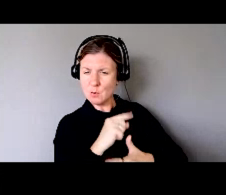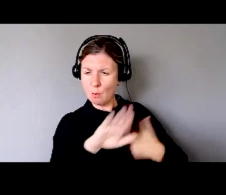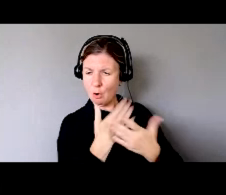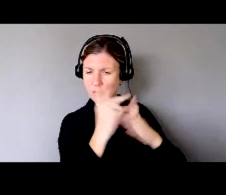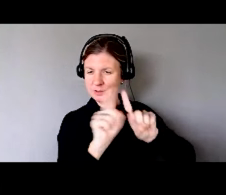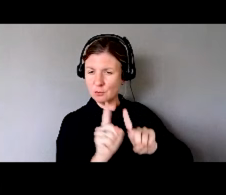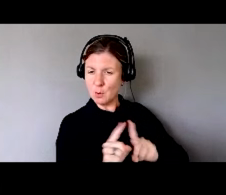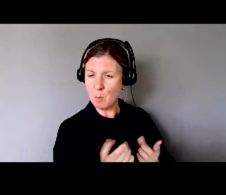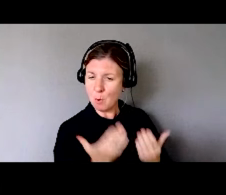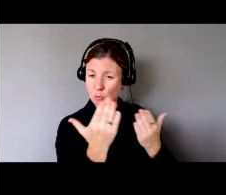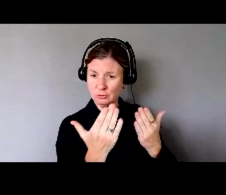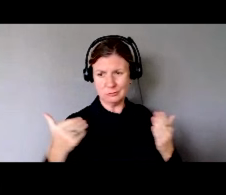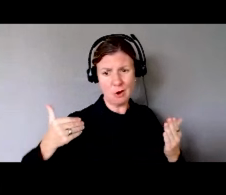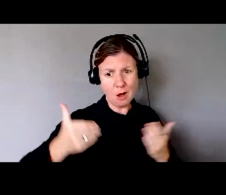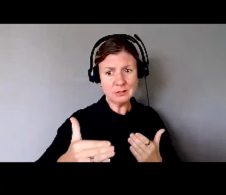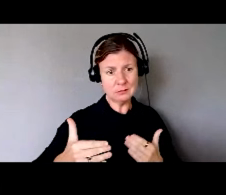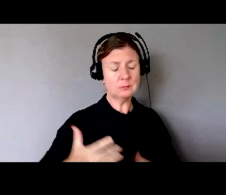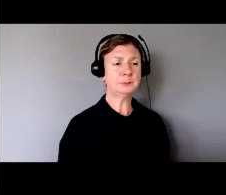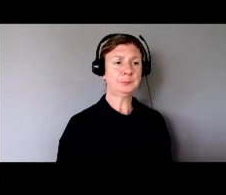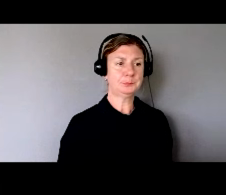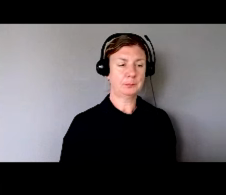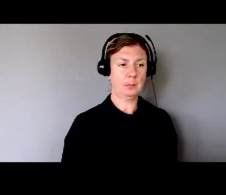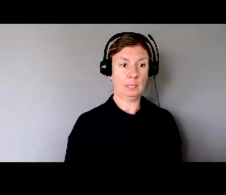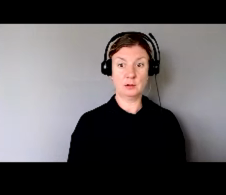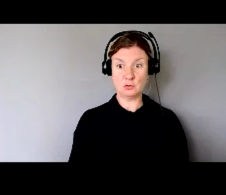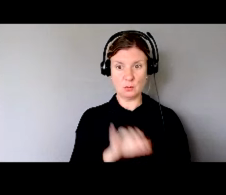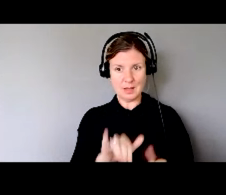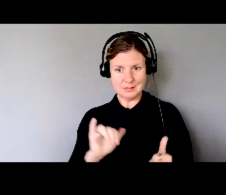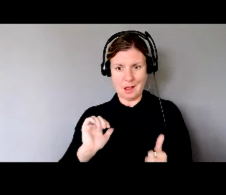is one of the ways that public art proposals are submitted to CADA.